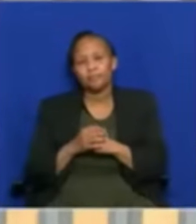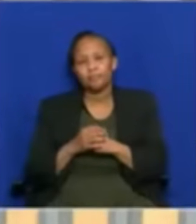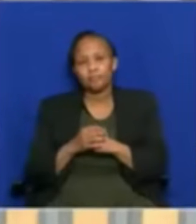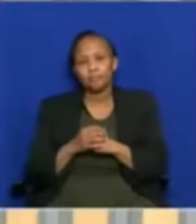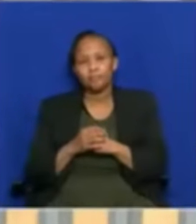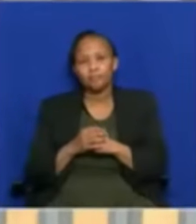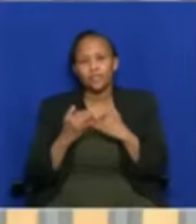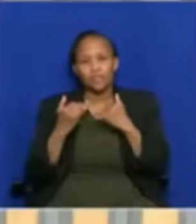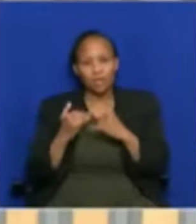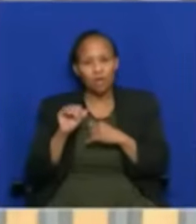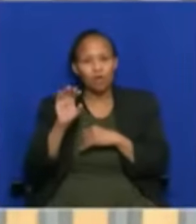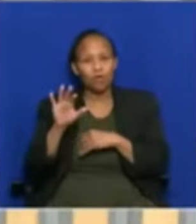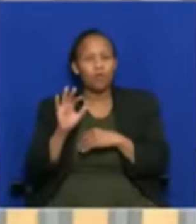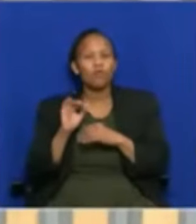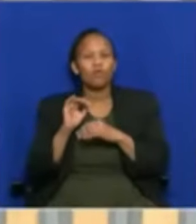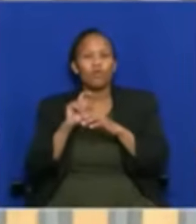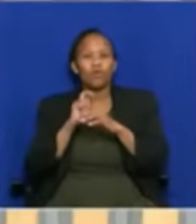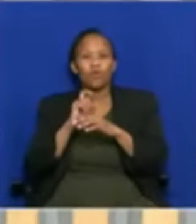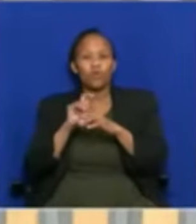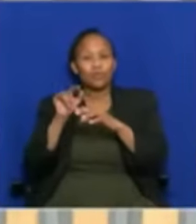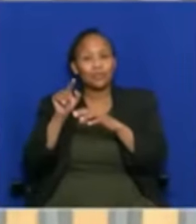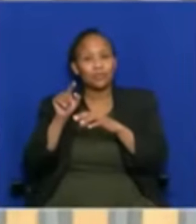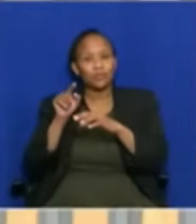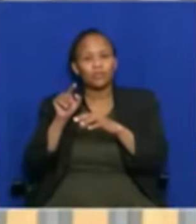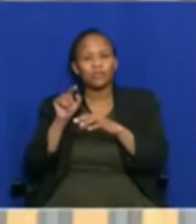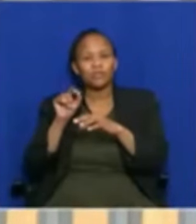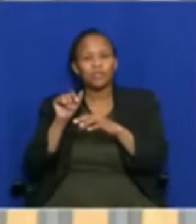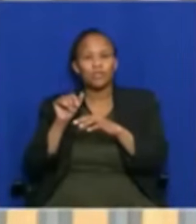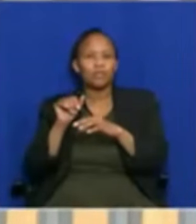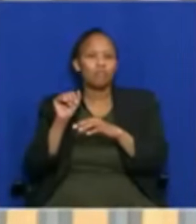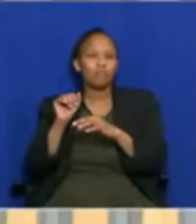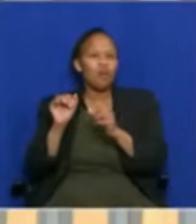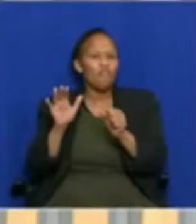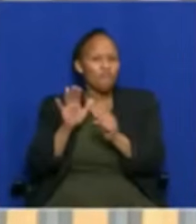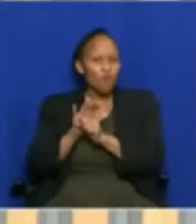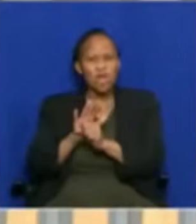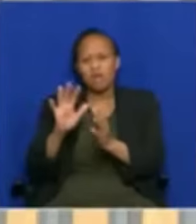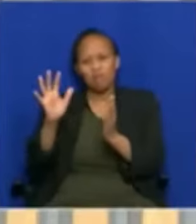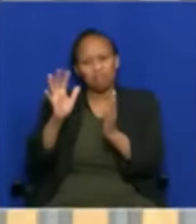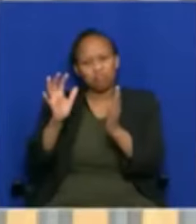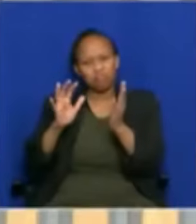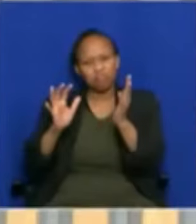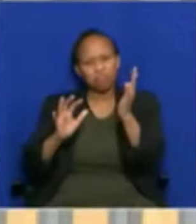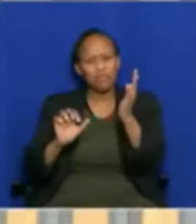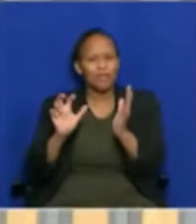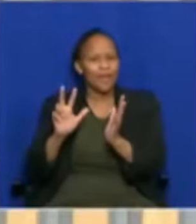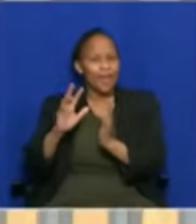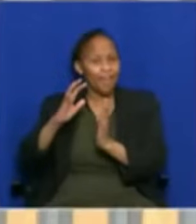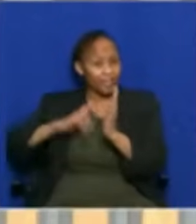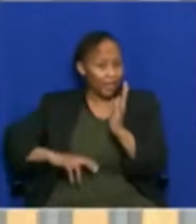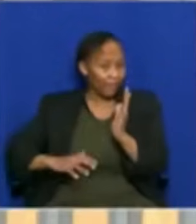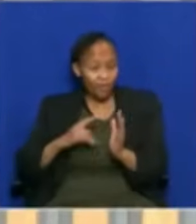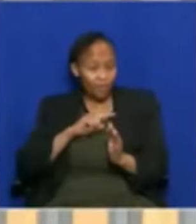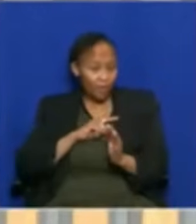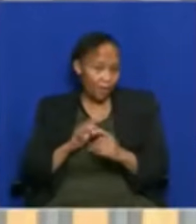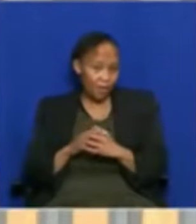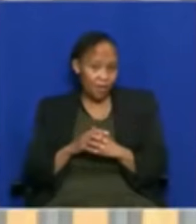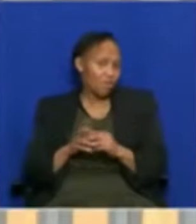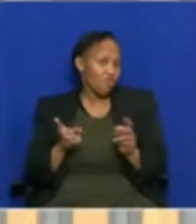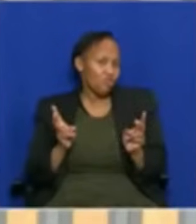affidavit? For what purpose would you ordinarily do that? It gives the